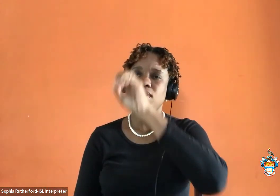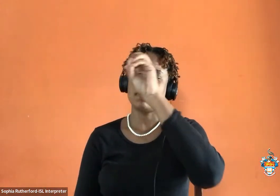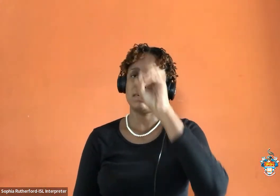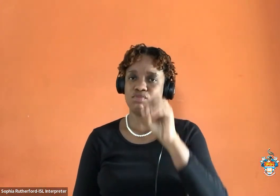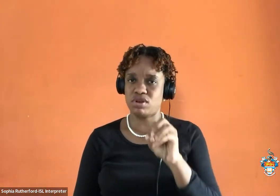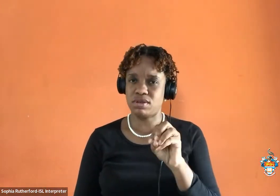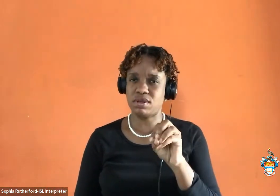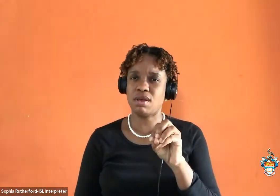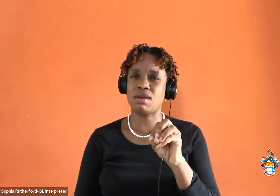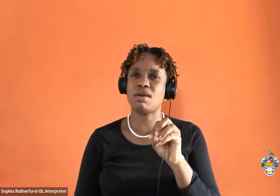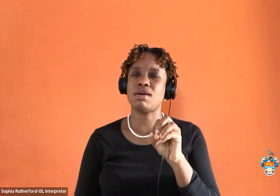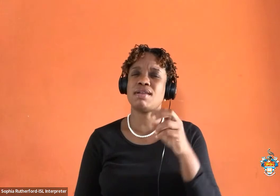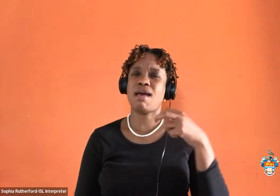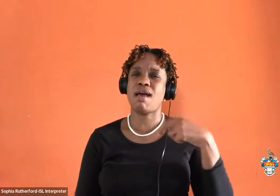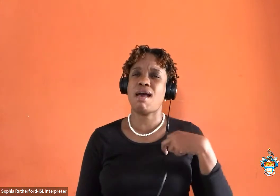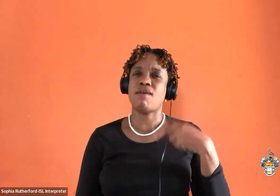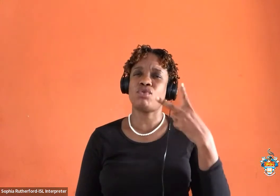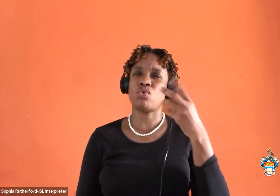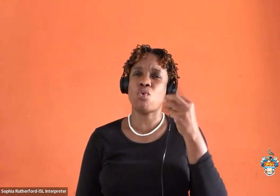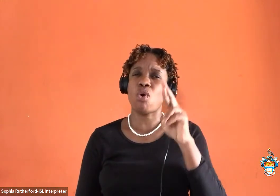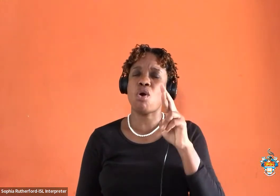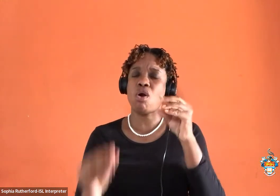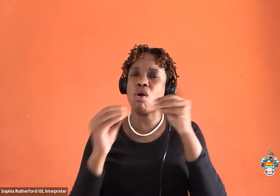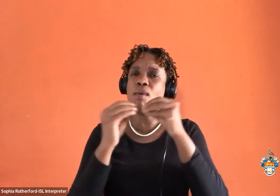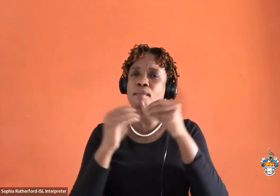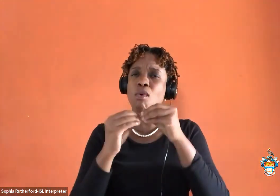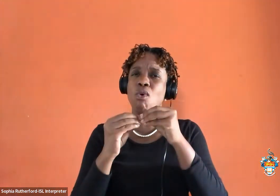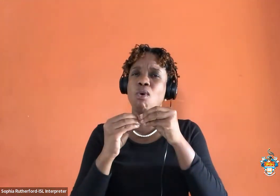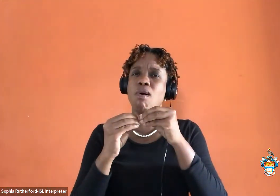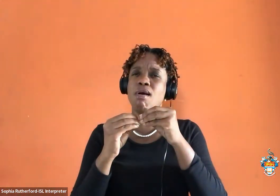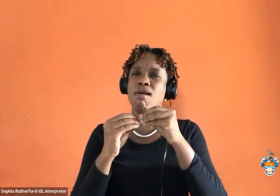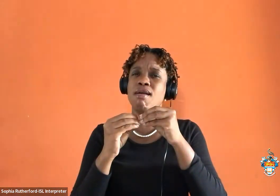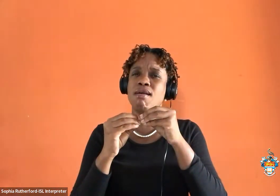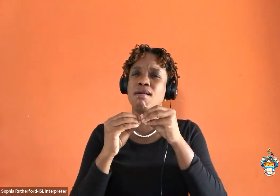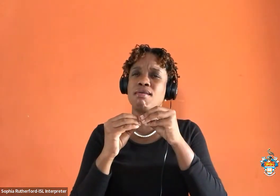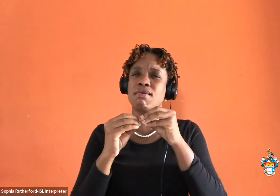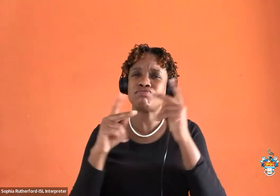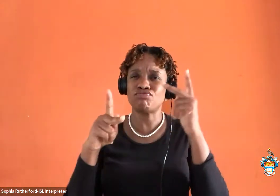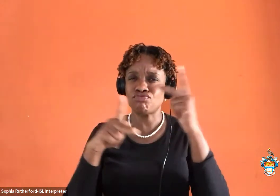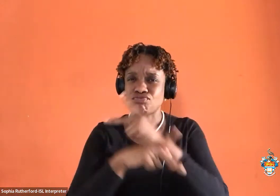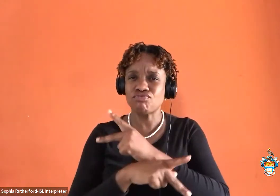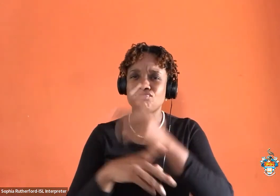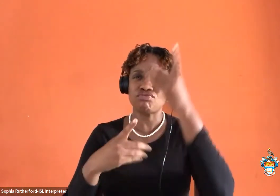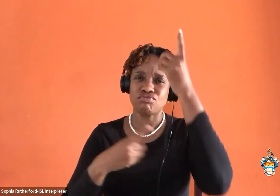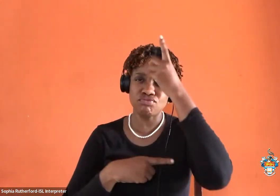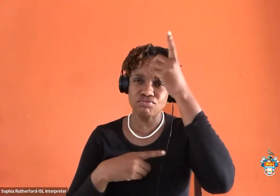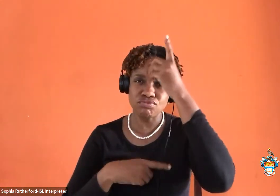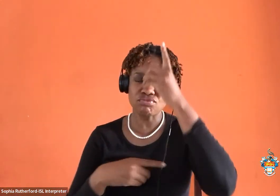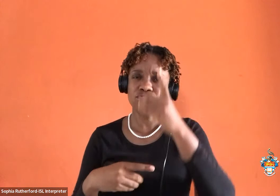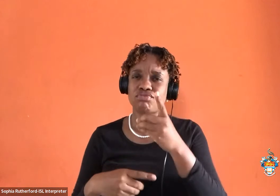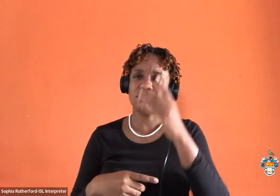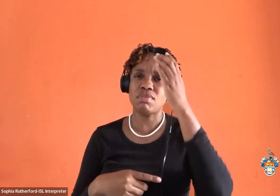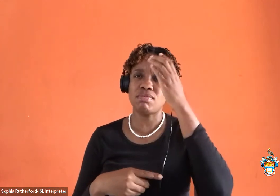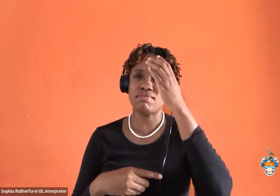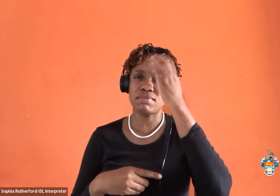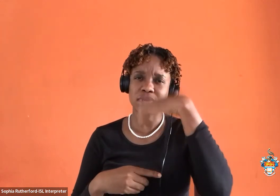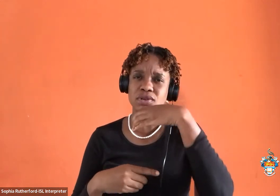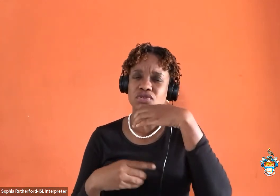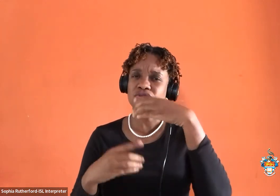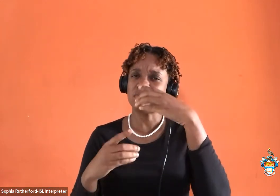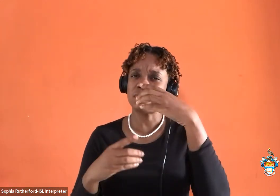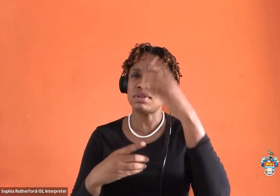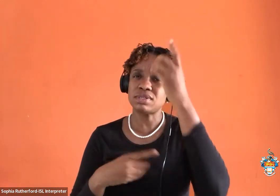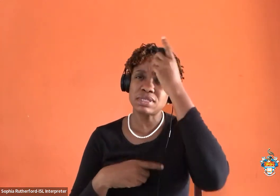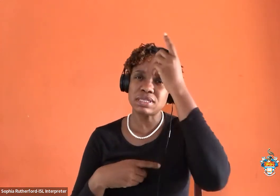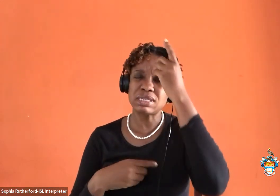more chronic diseases. And, I just wondered, what that really meant for, the